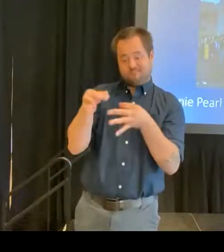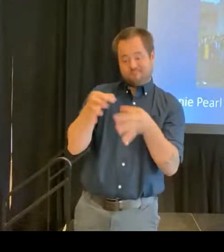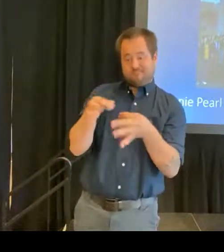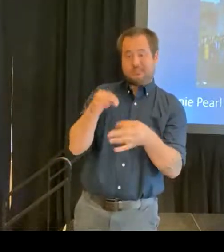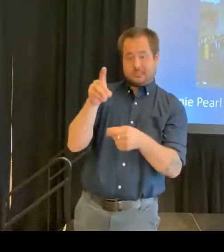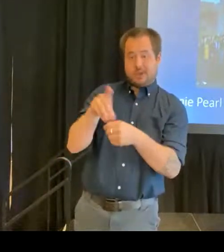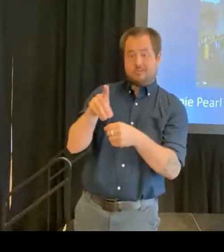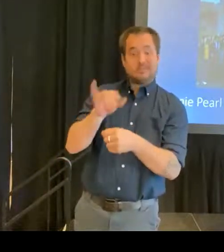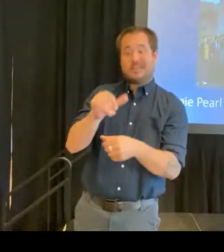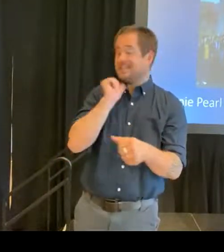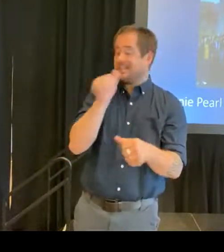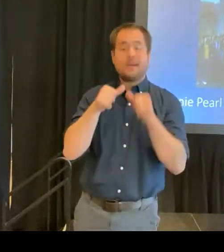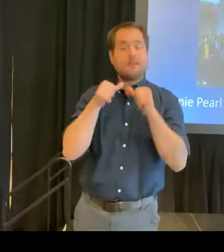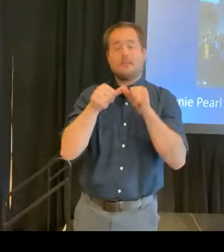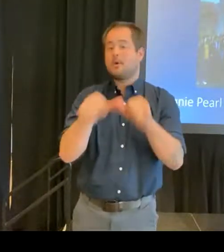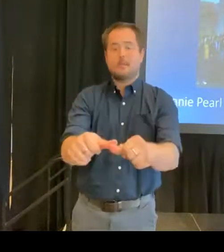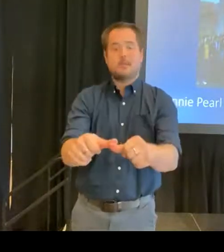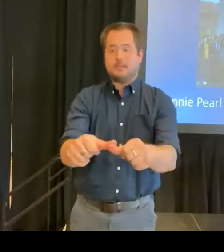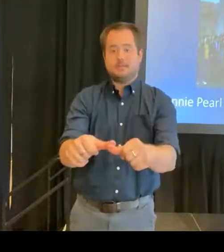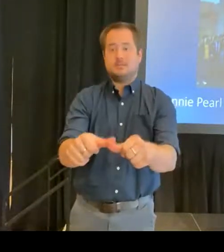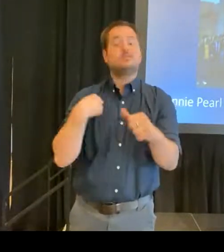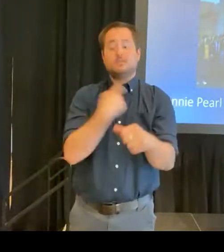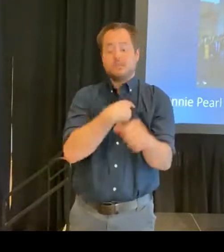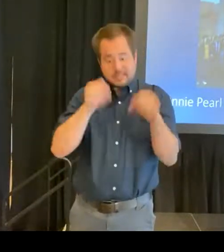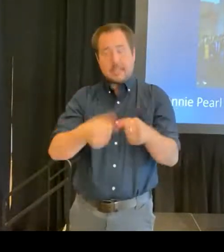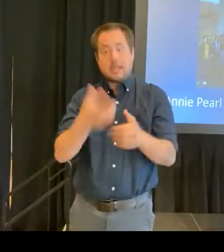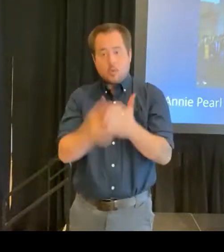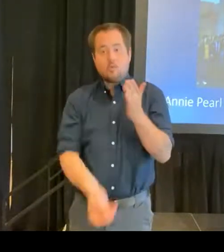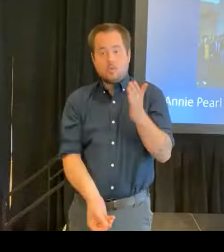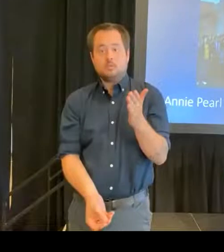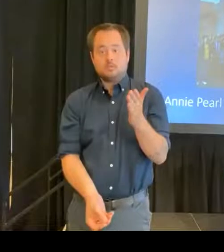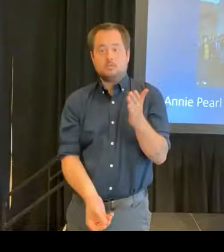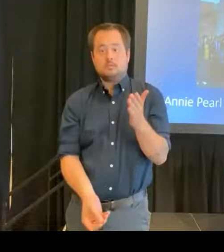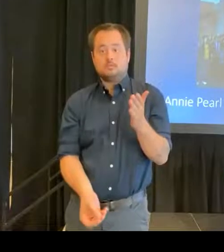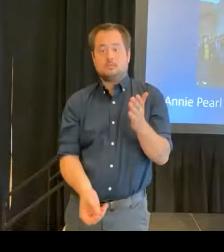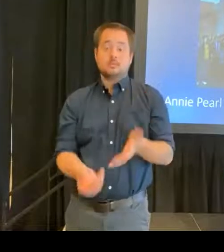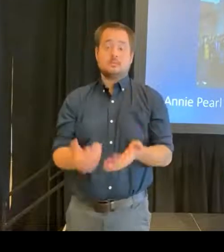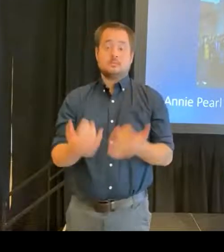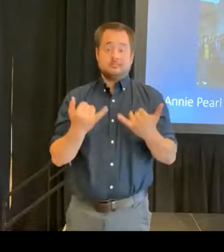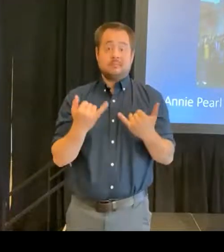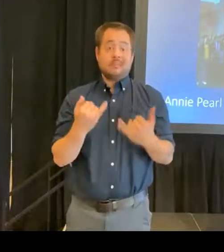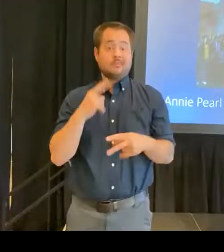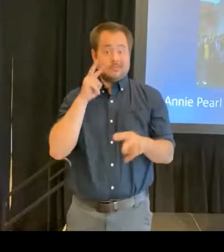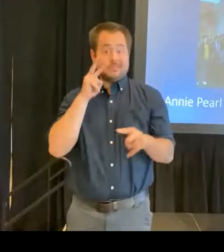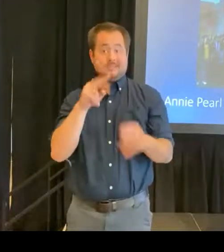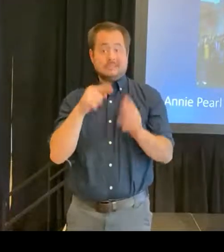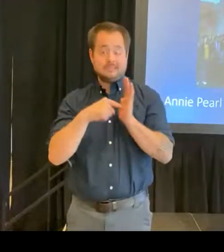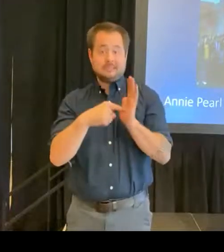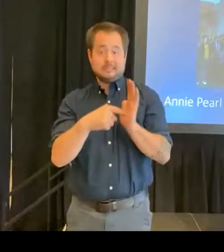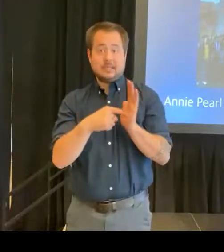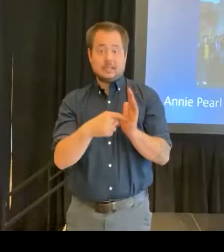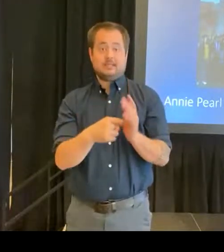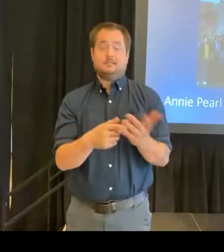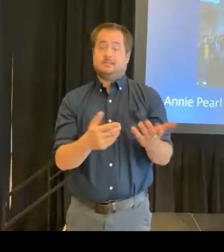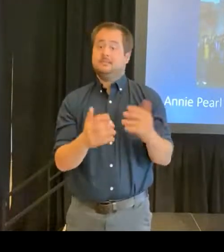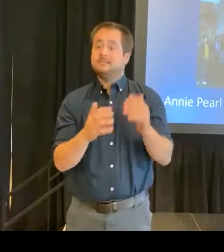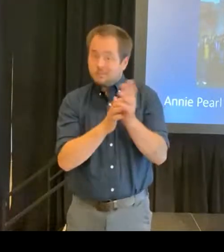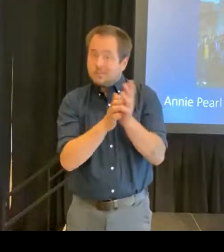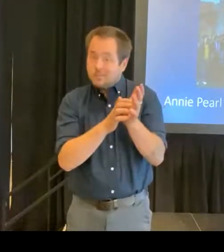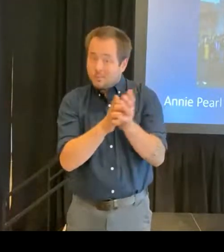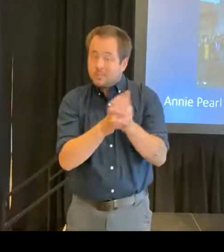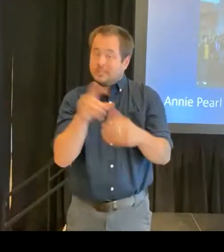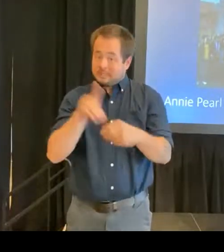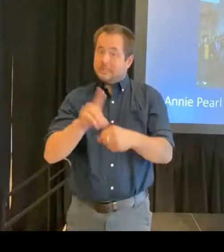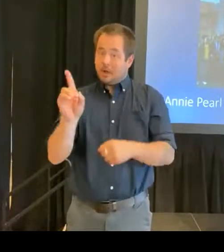could lose it. We could lose it, and we're seeing signs of what it's like to have a fragile democracy. And